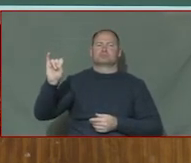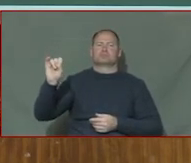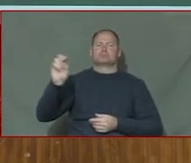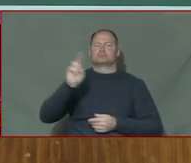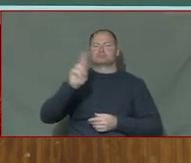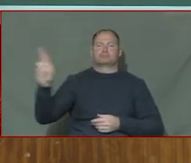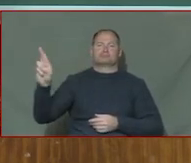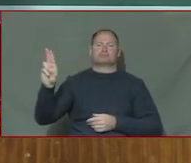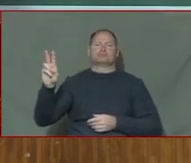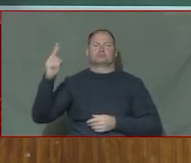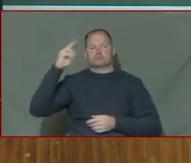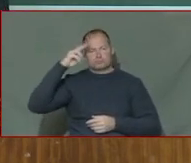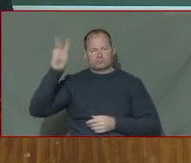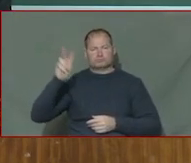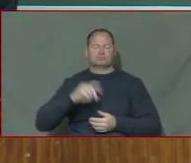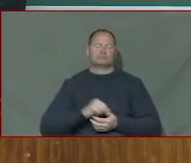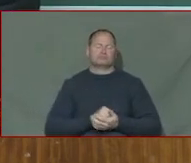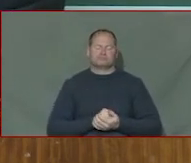with me?